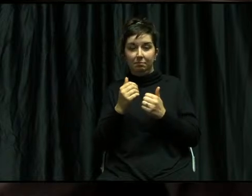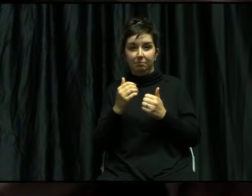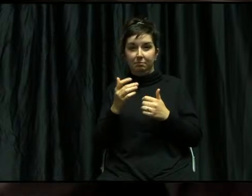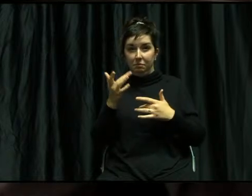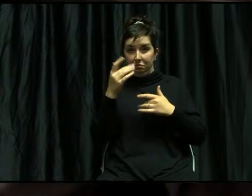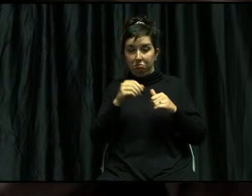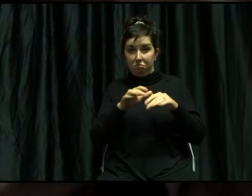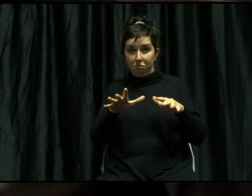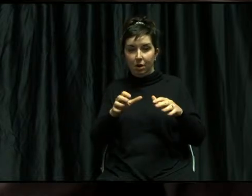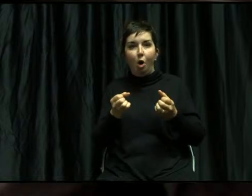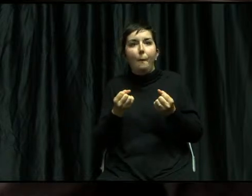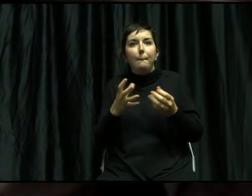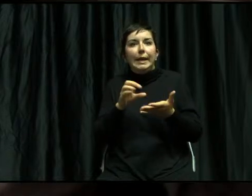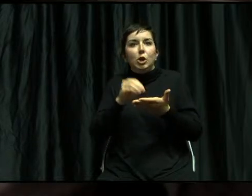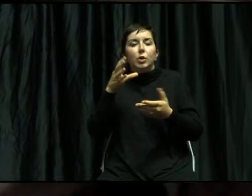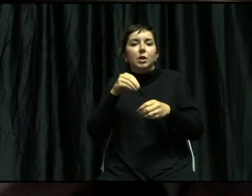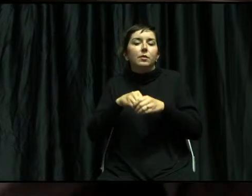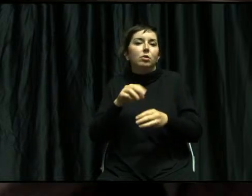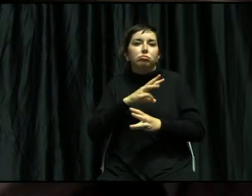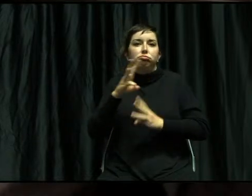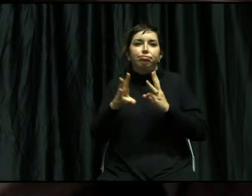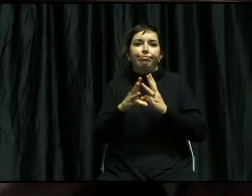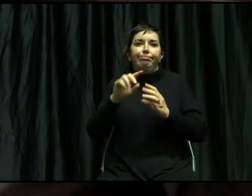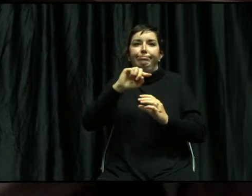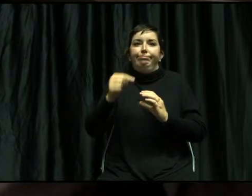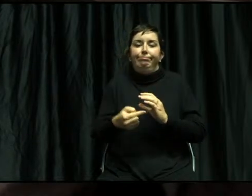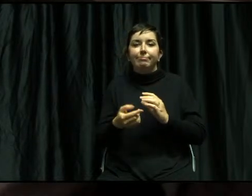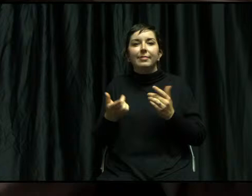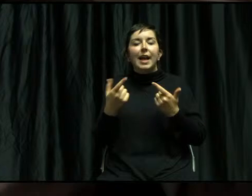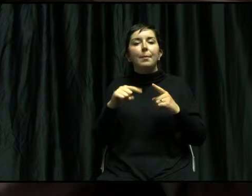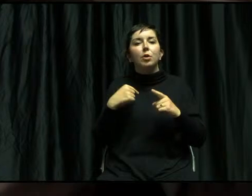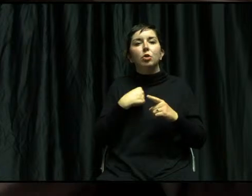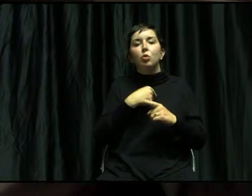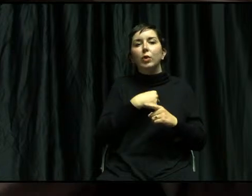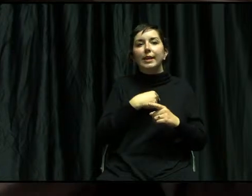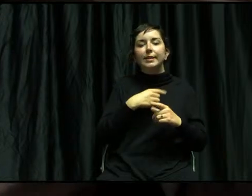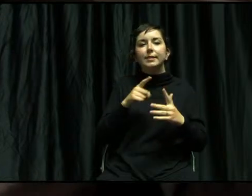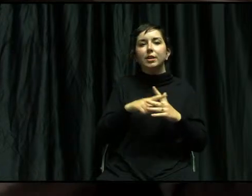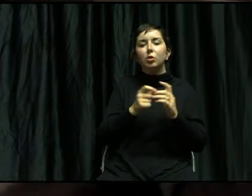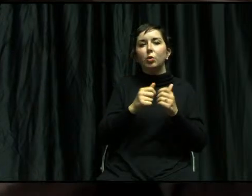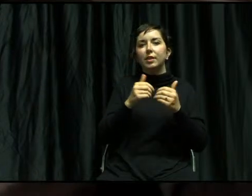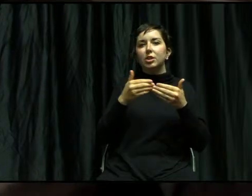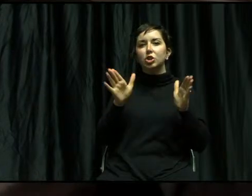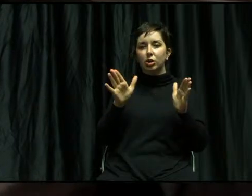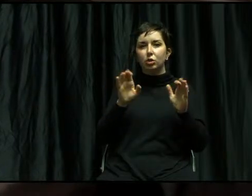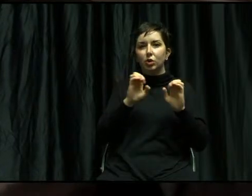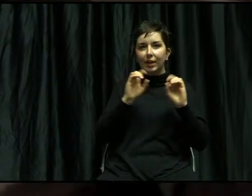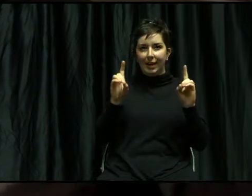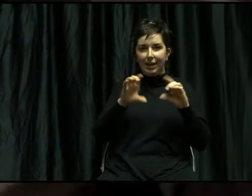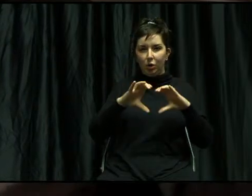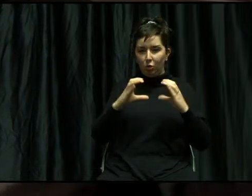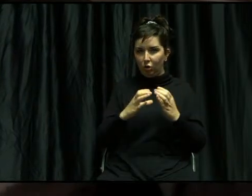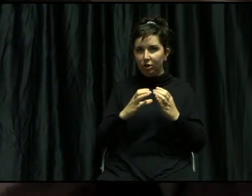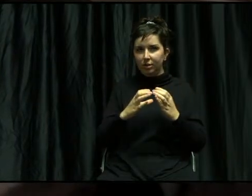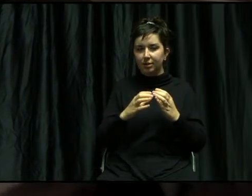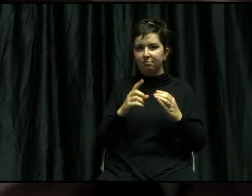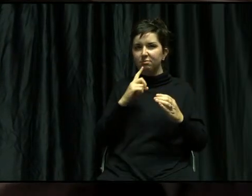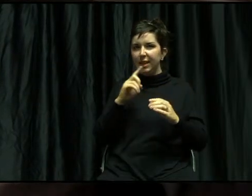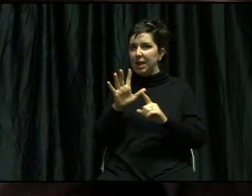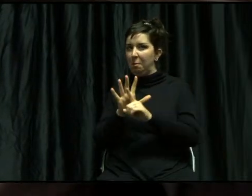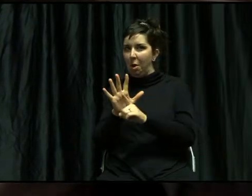students worldwide take this course, and then we converted it to a general ed course for students here at Weber. It's become very, very